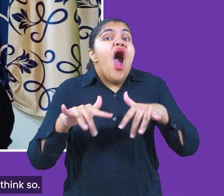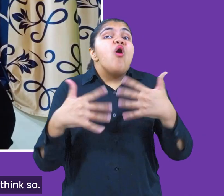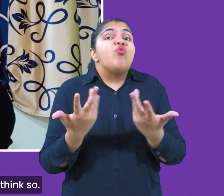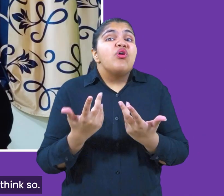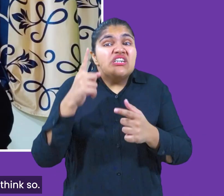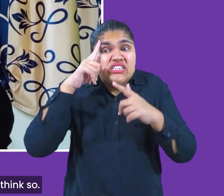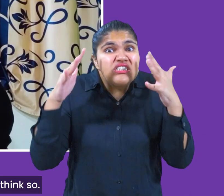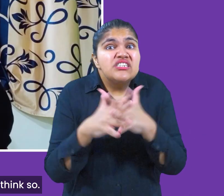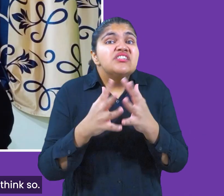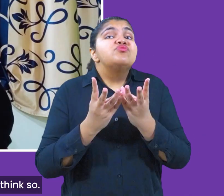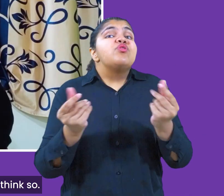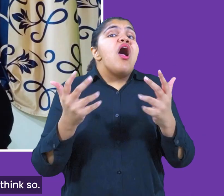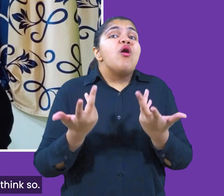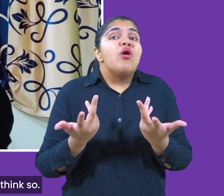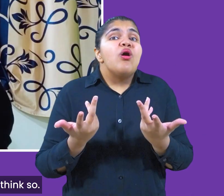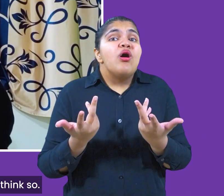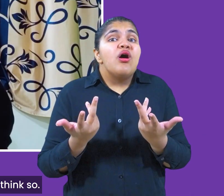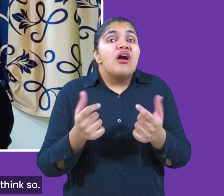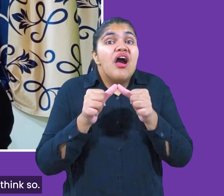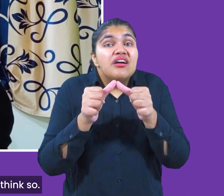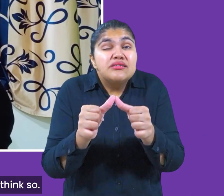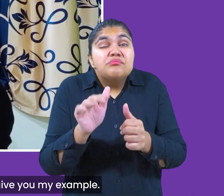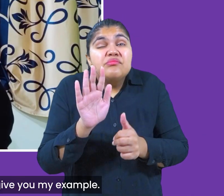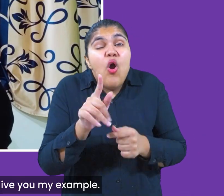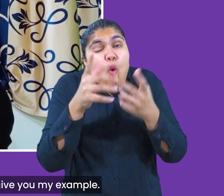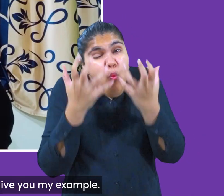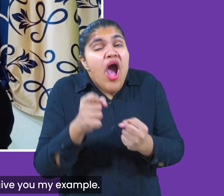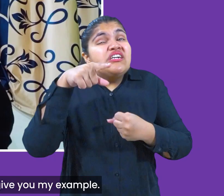Yeah, I wanted you to think. So